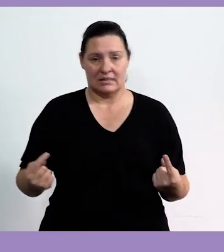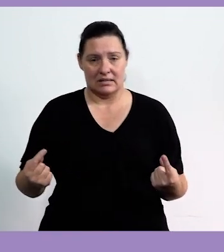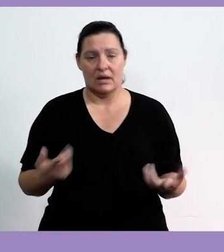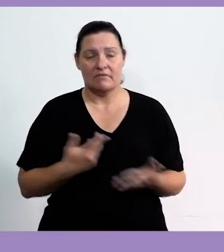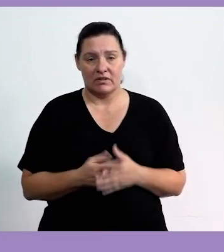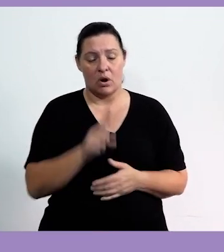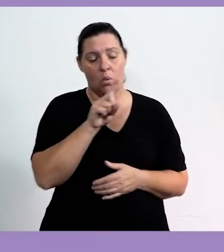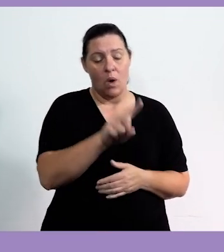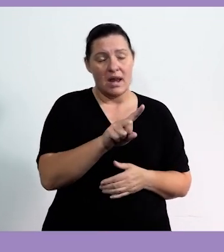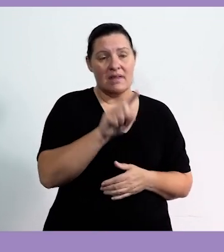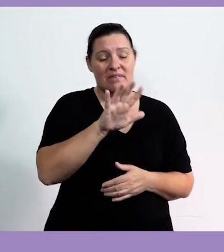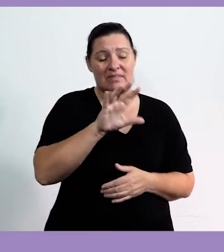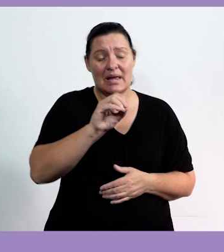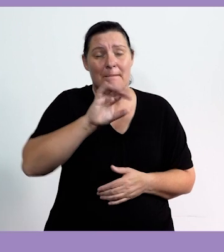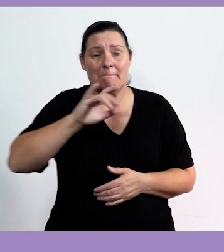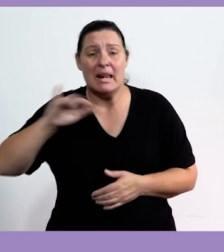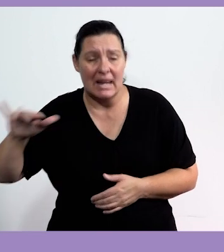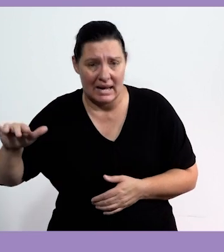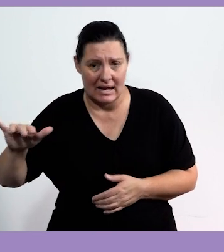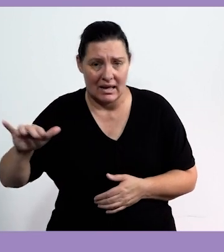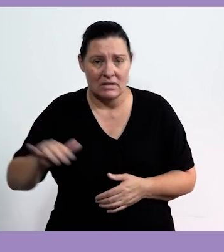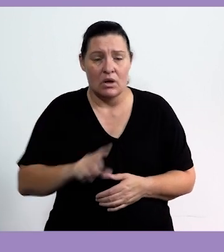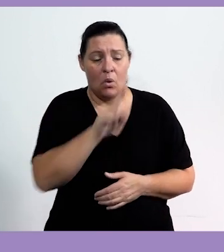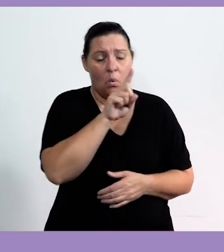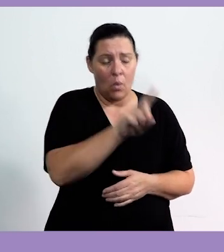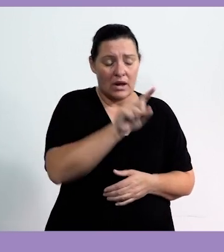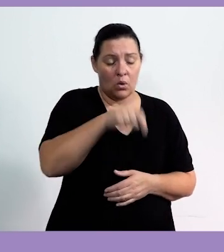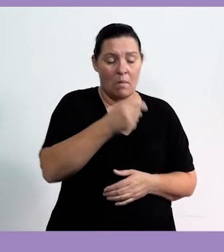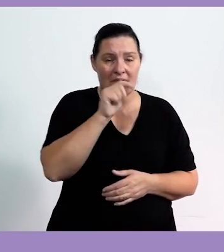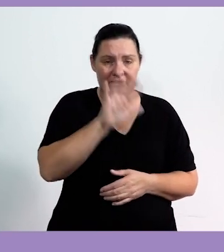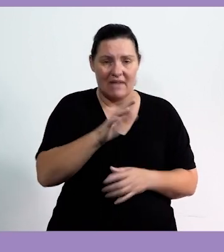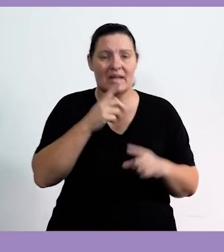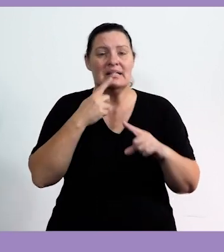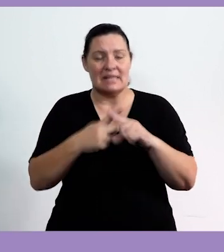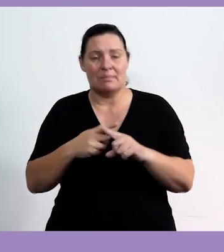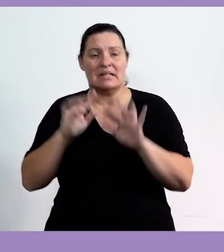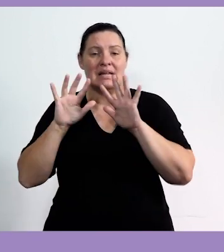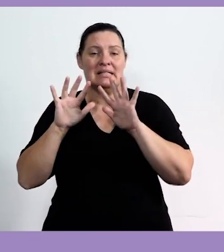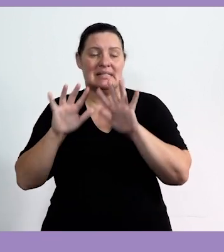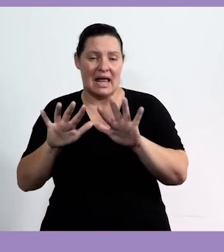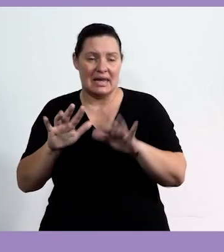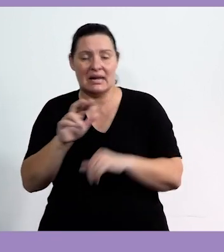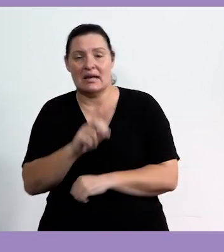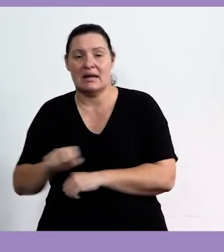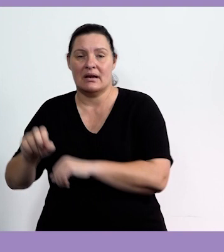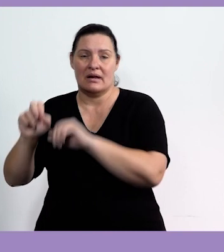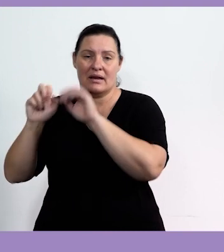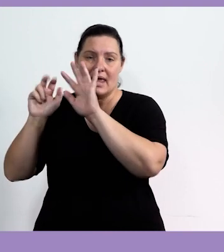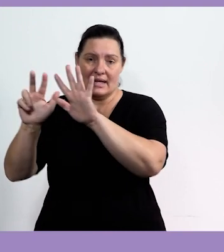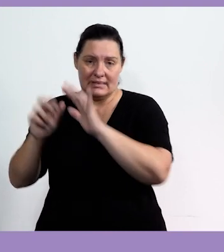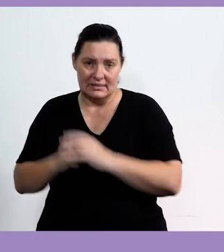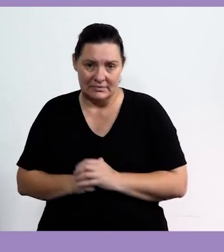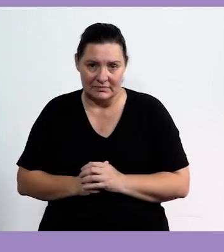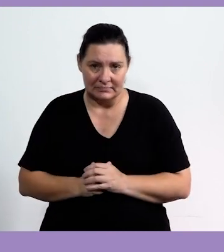For example, 150 million is written as 1,5 multiplied by 10 raised